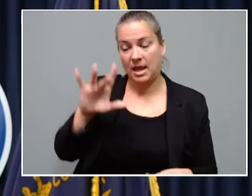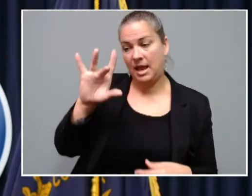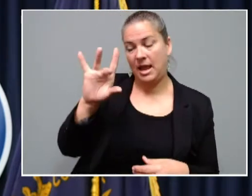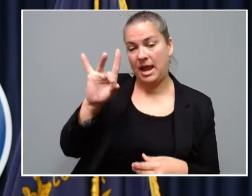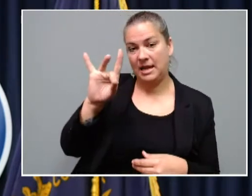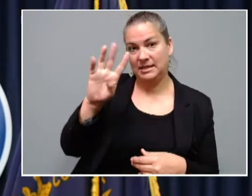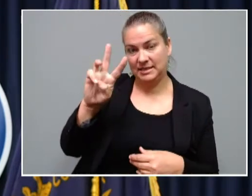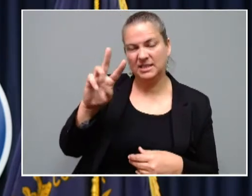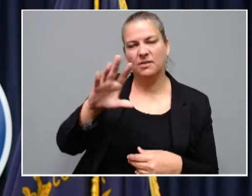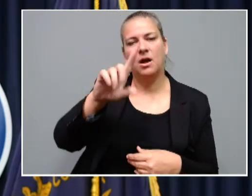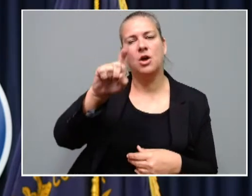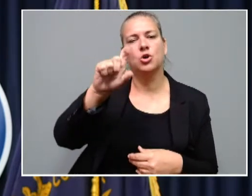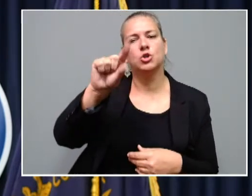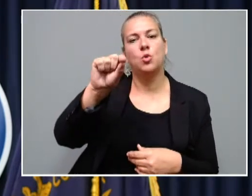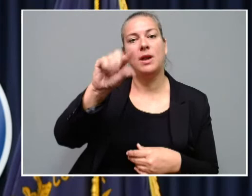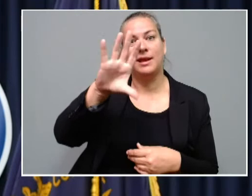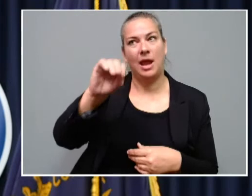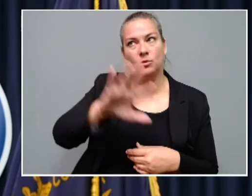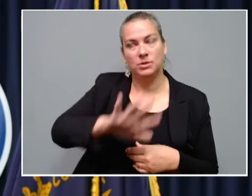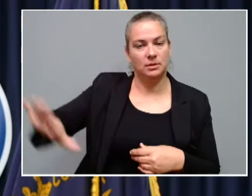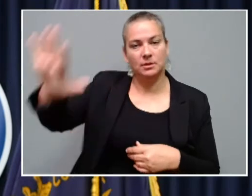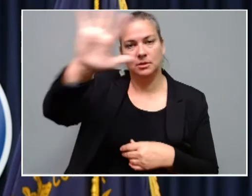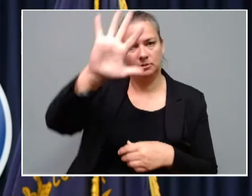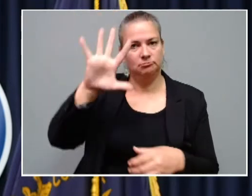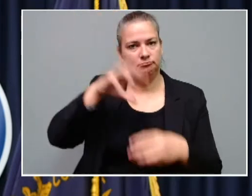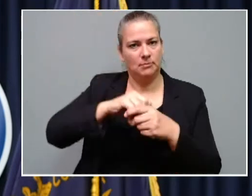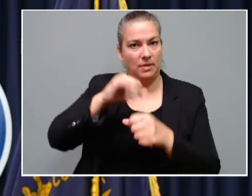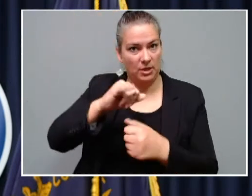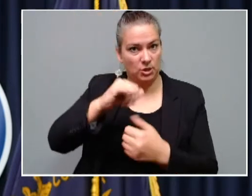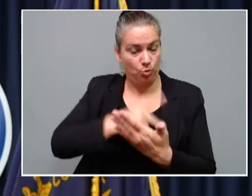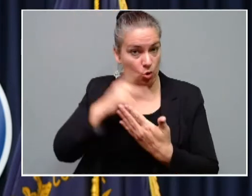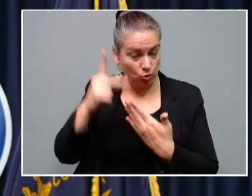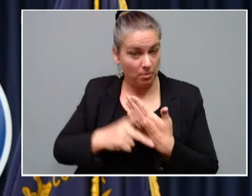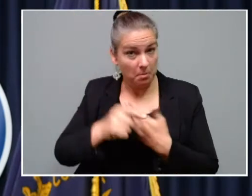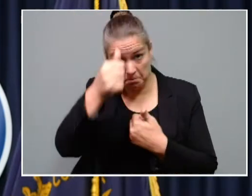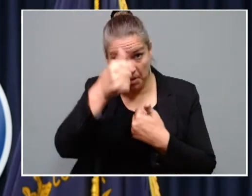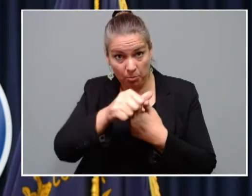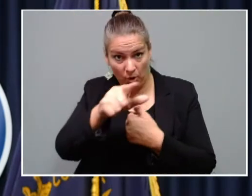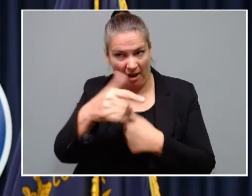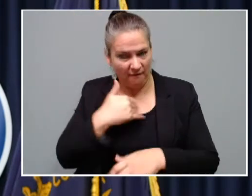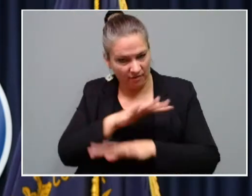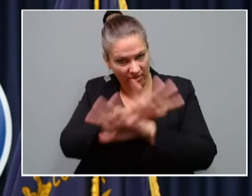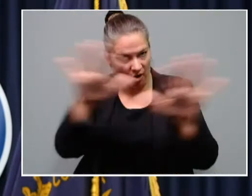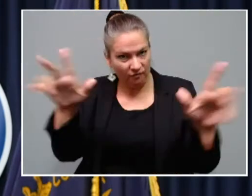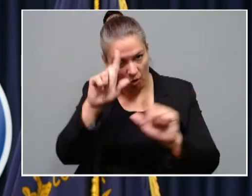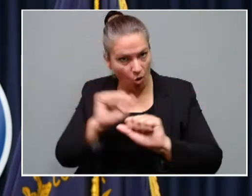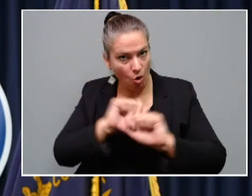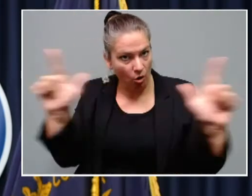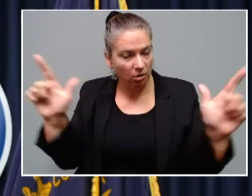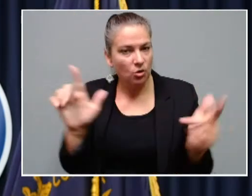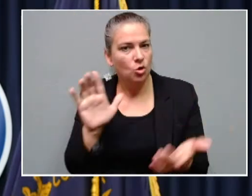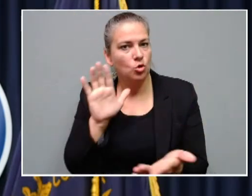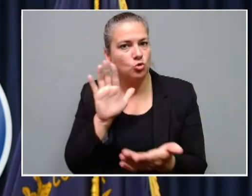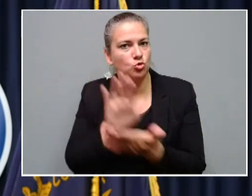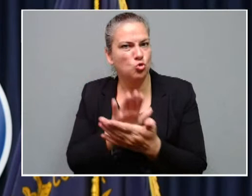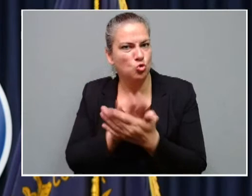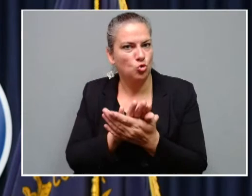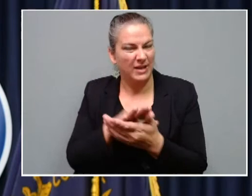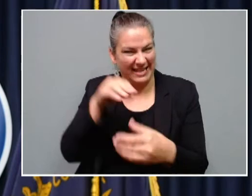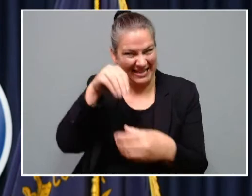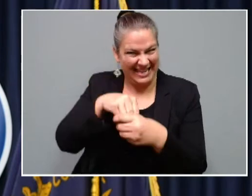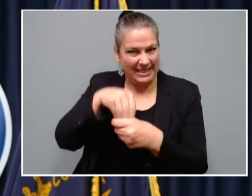counties have representation through participation in the program. Remember, it's out there for everybody. It's the school and the school system that has to opt